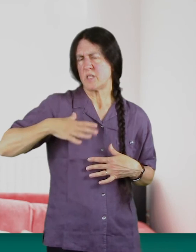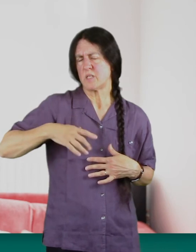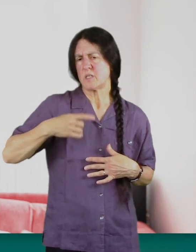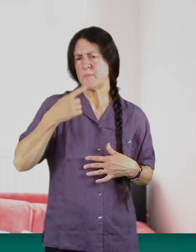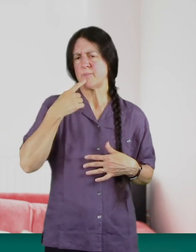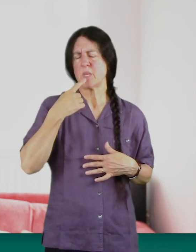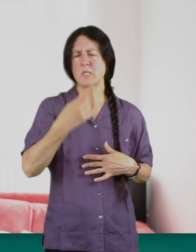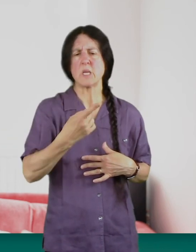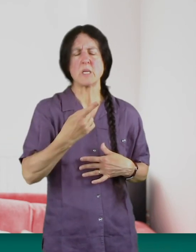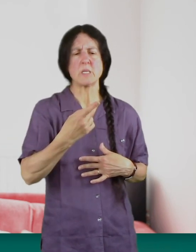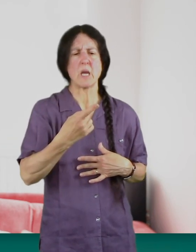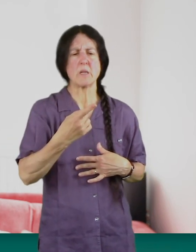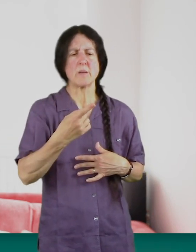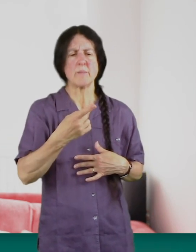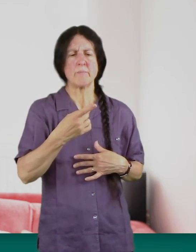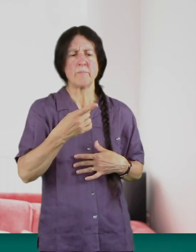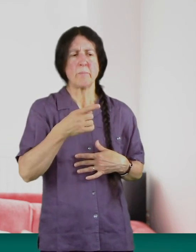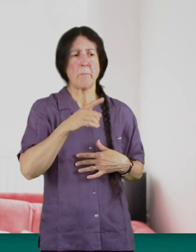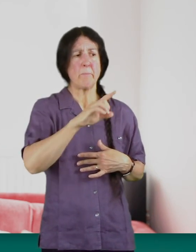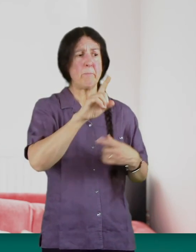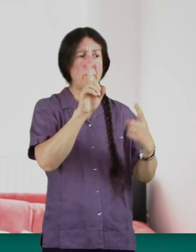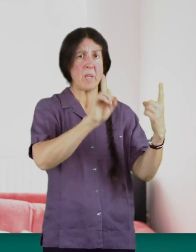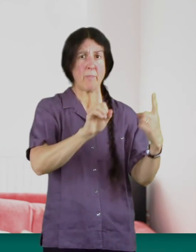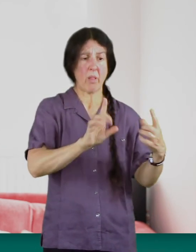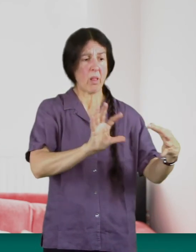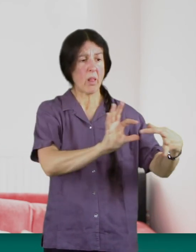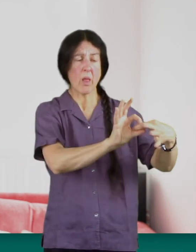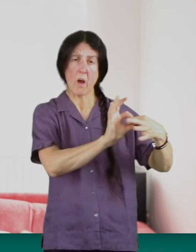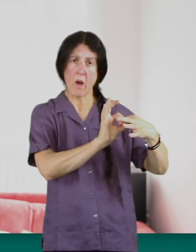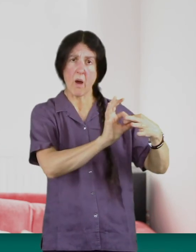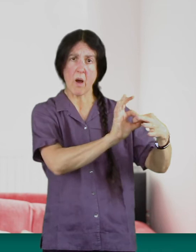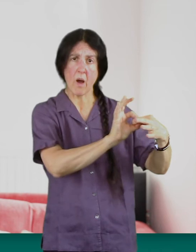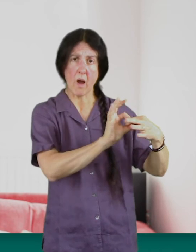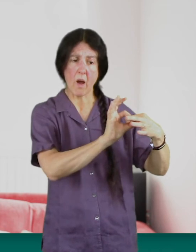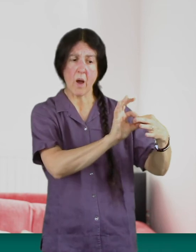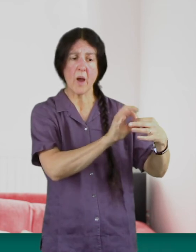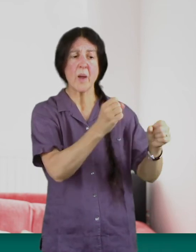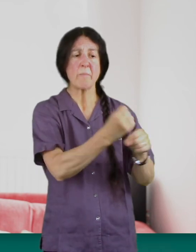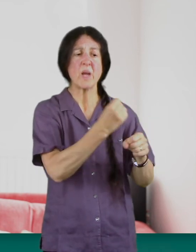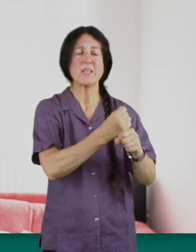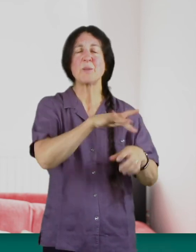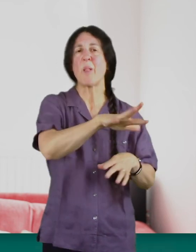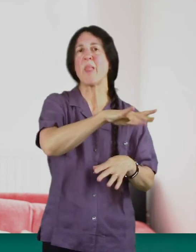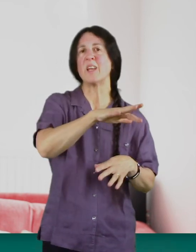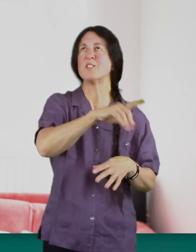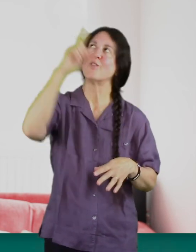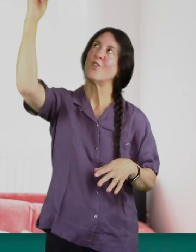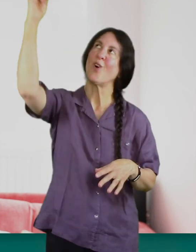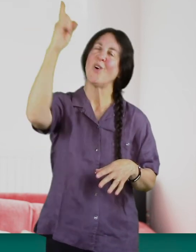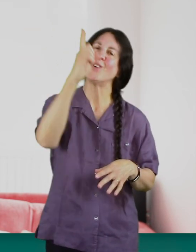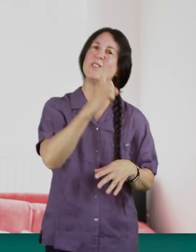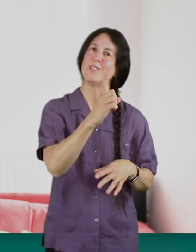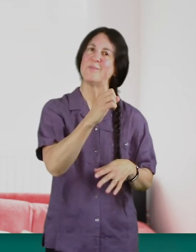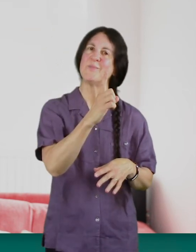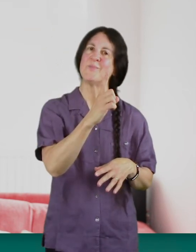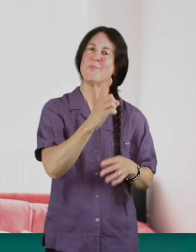for God. Marriage is not a lifelong attraction of two individuals to each other, but a call for two people